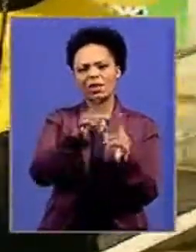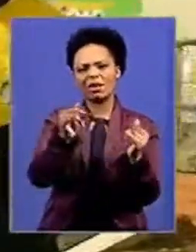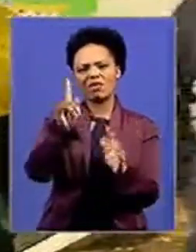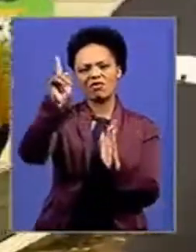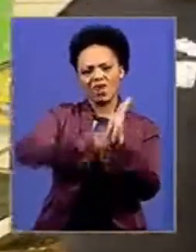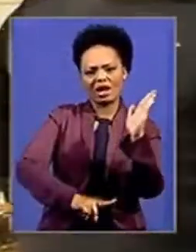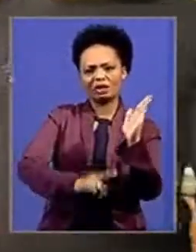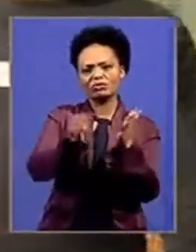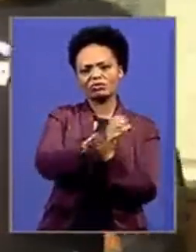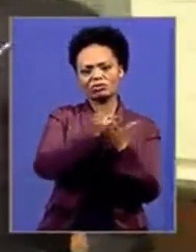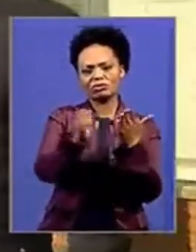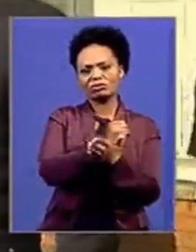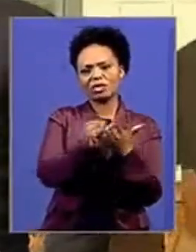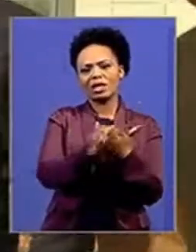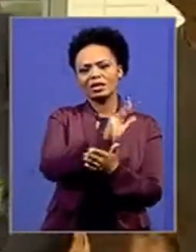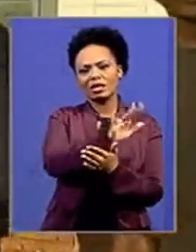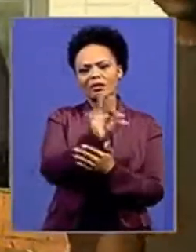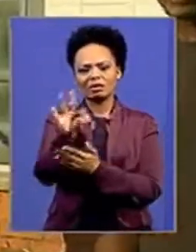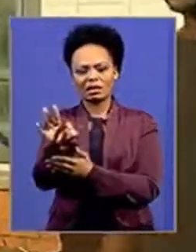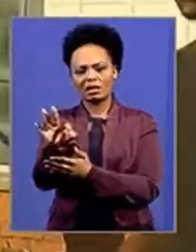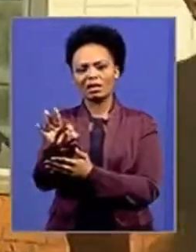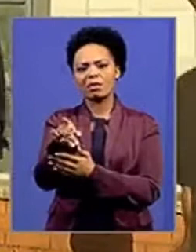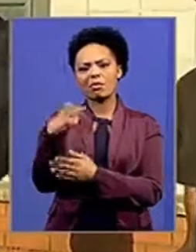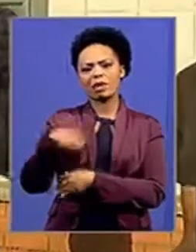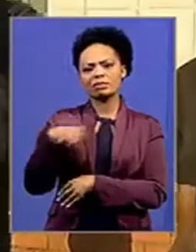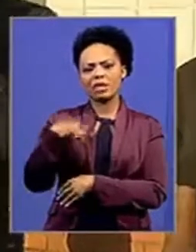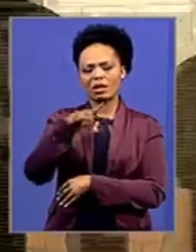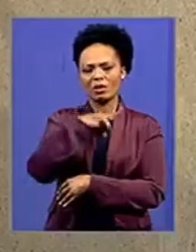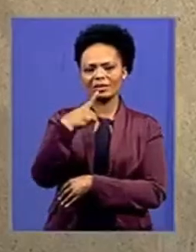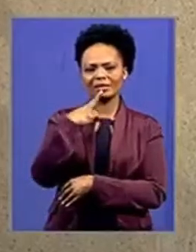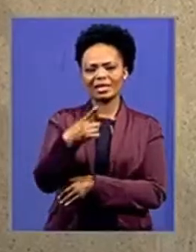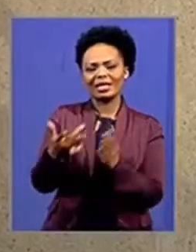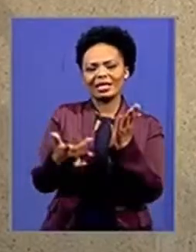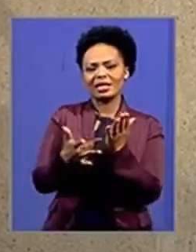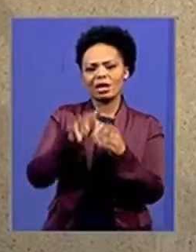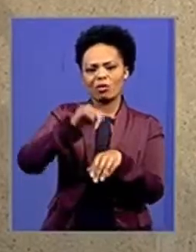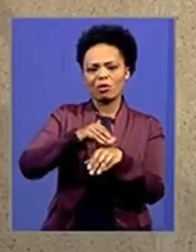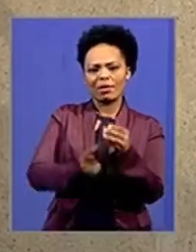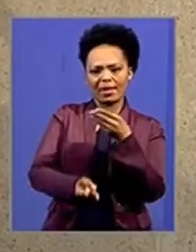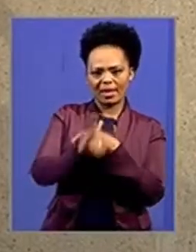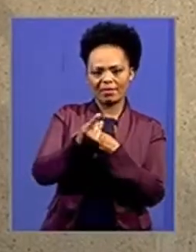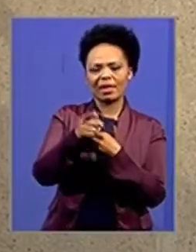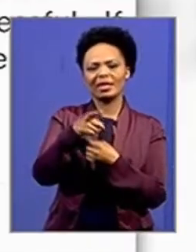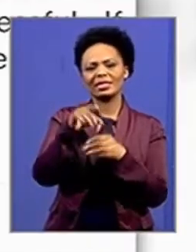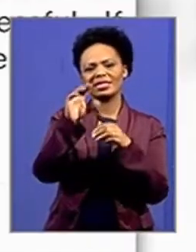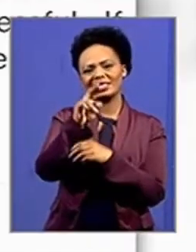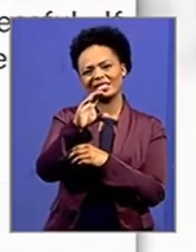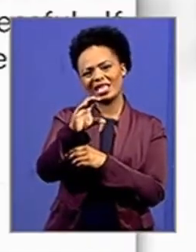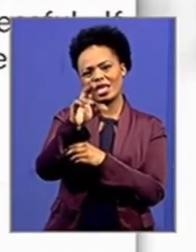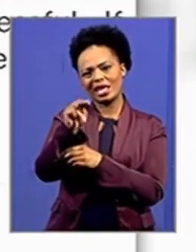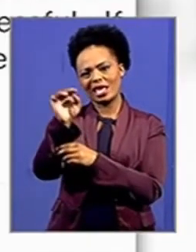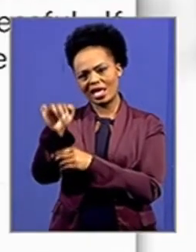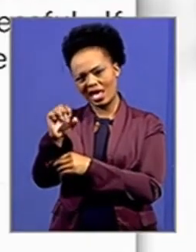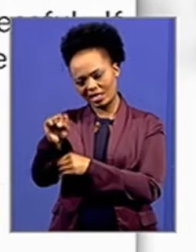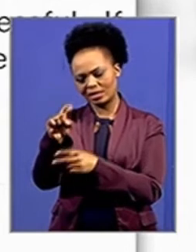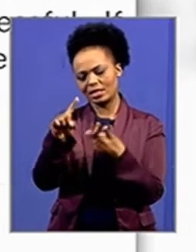ba le 93 go ya ka seo go begwang e le mathata a setegeniki ya mafaratlhatlha a didiriswa tsa CNS tsa